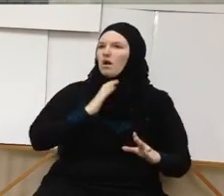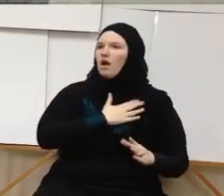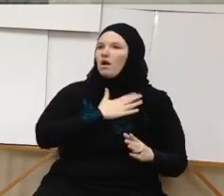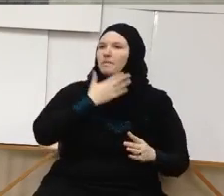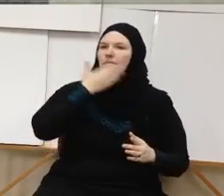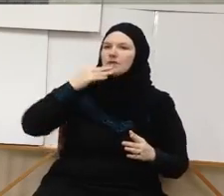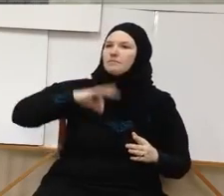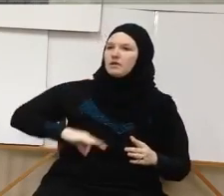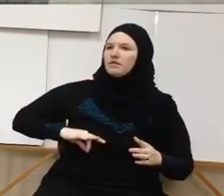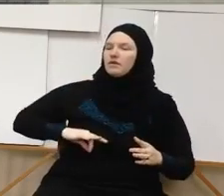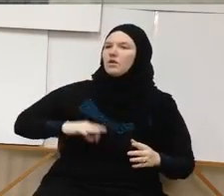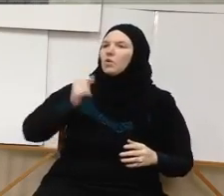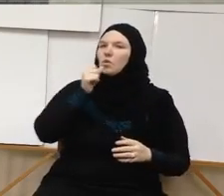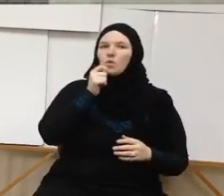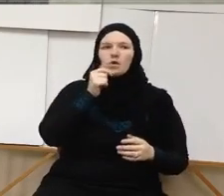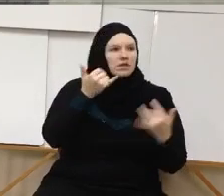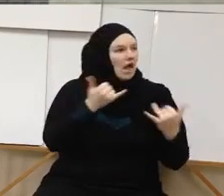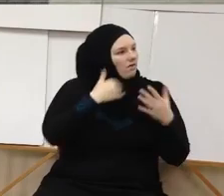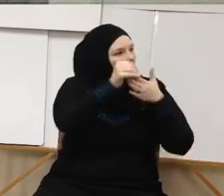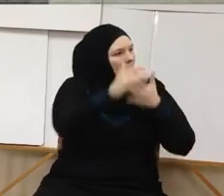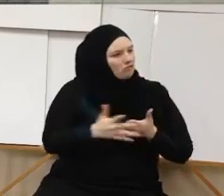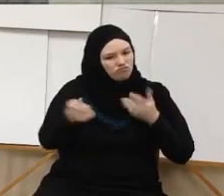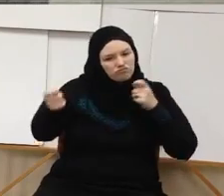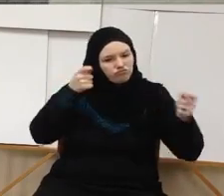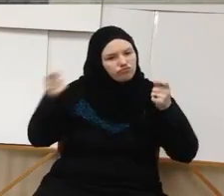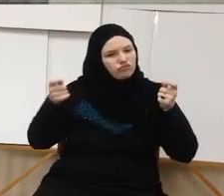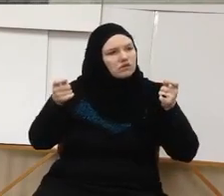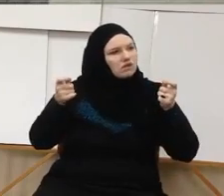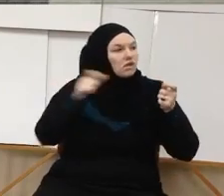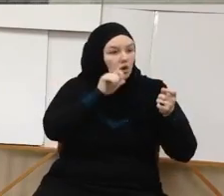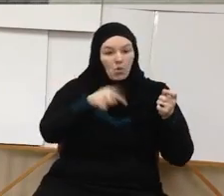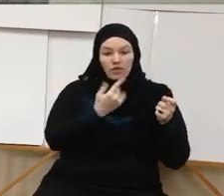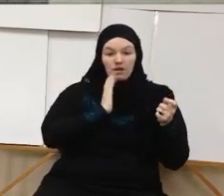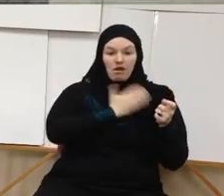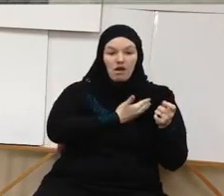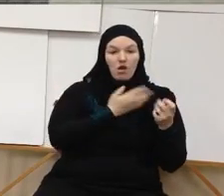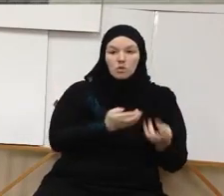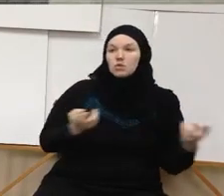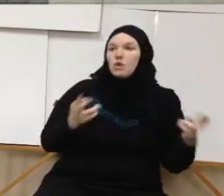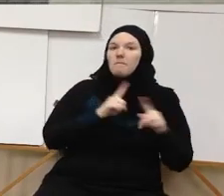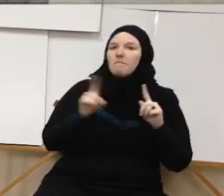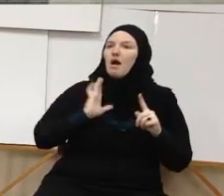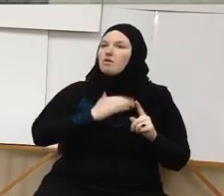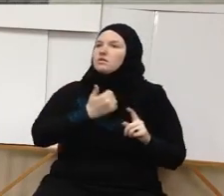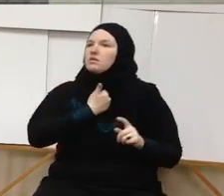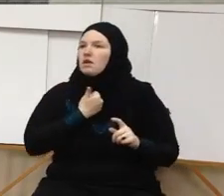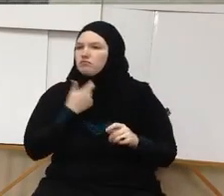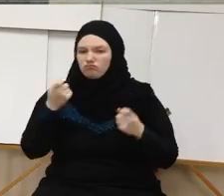are entrenching their tyranny and control, not only over our resources, but over